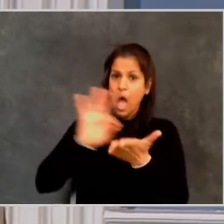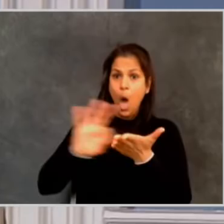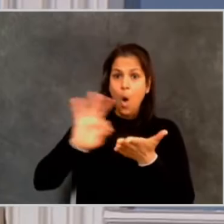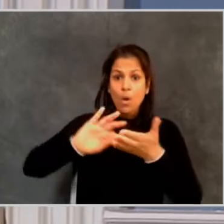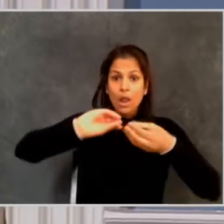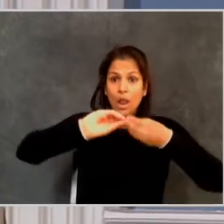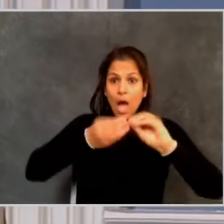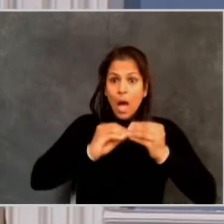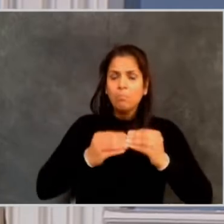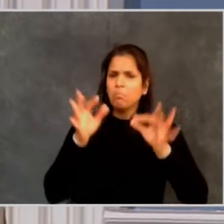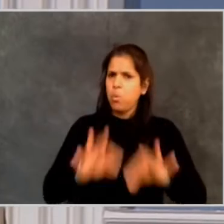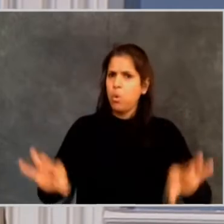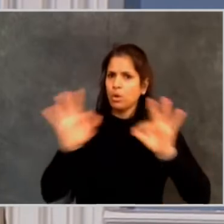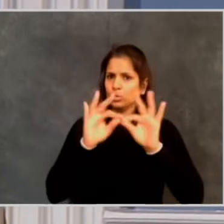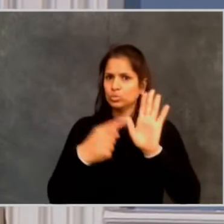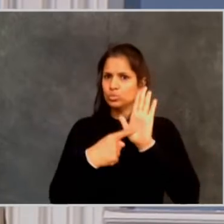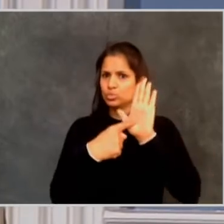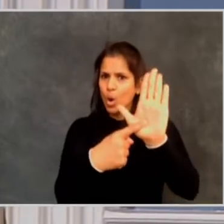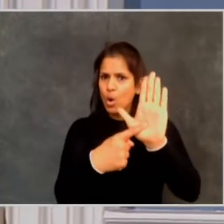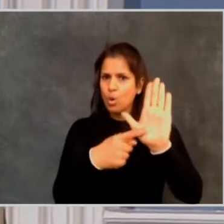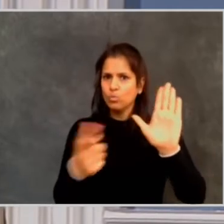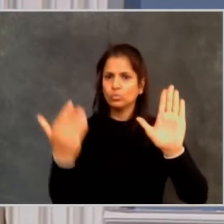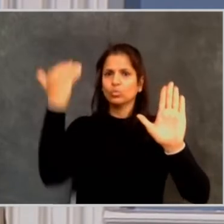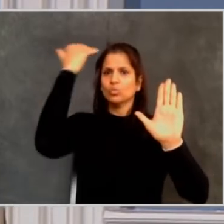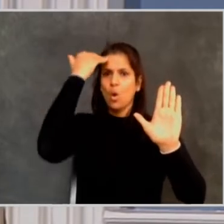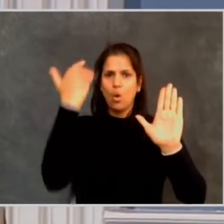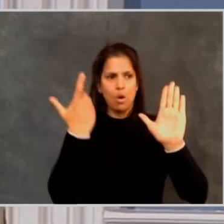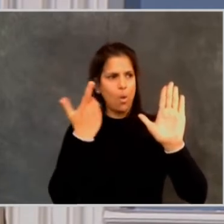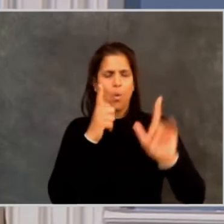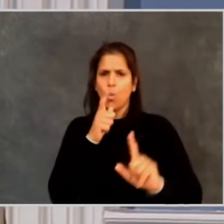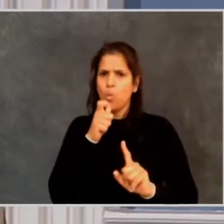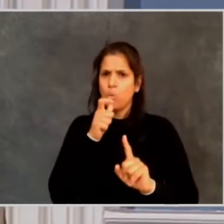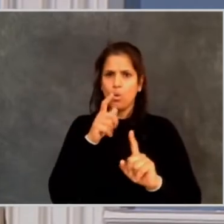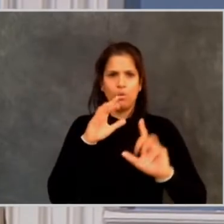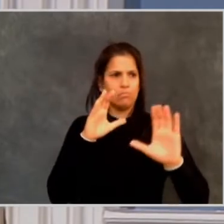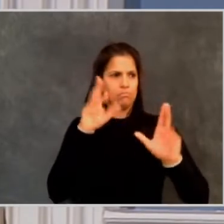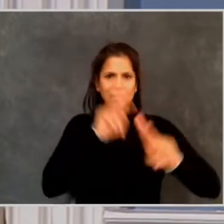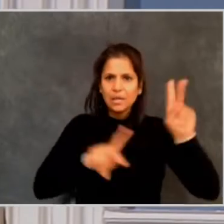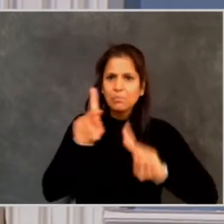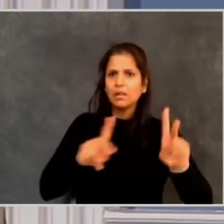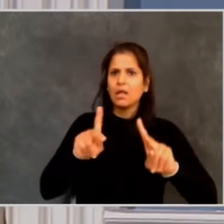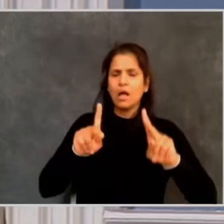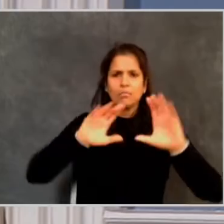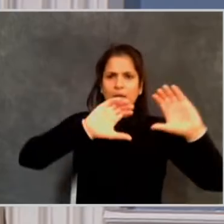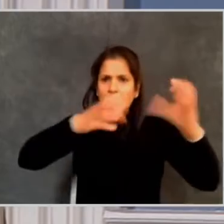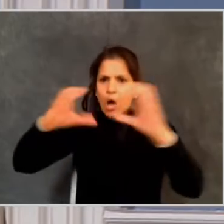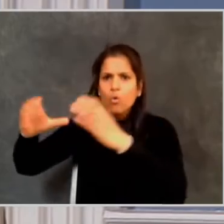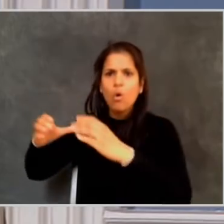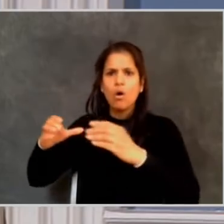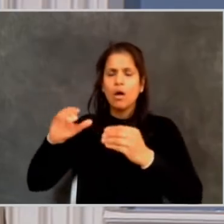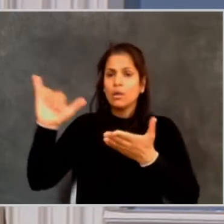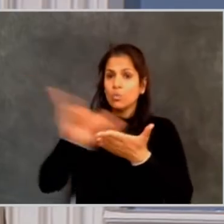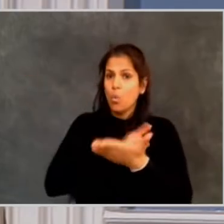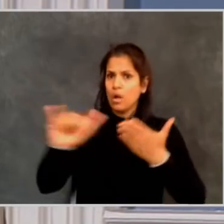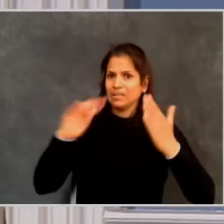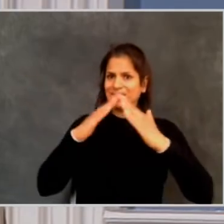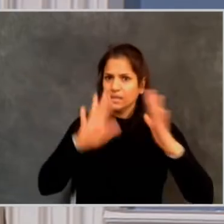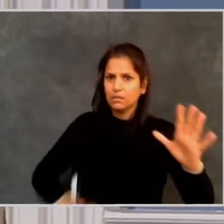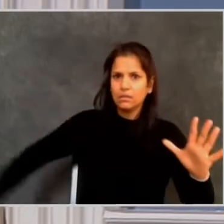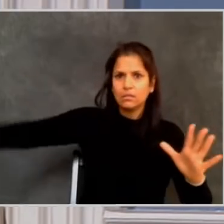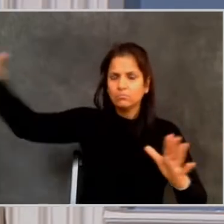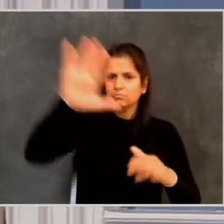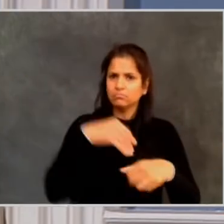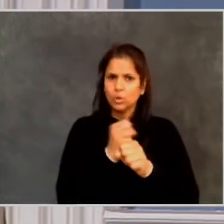challenge to work with hospitals who are overwhelmed with patients in the intensive care unit,